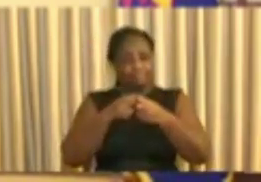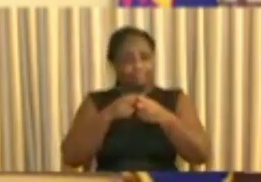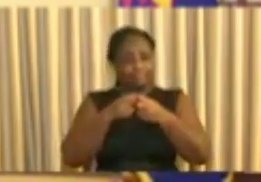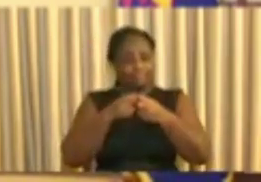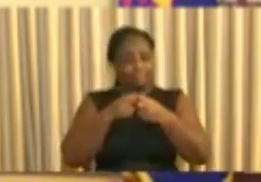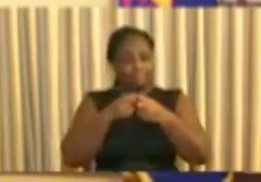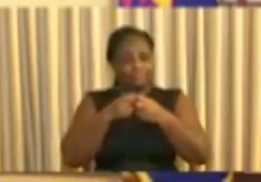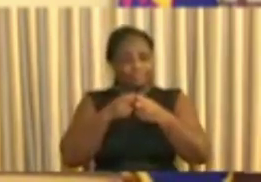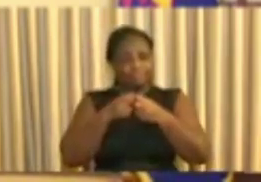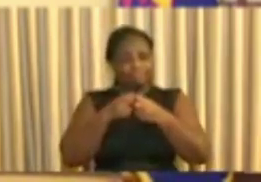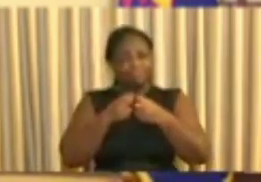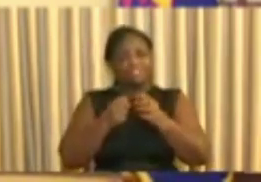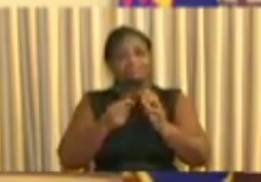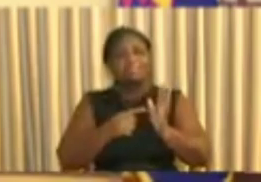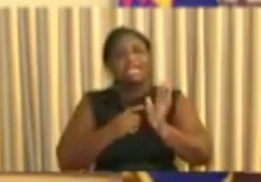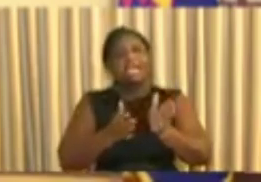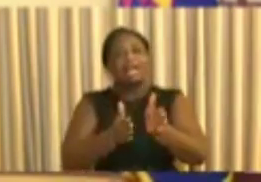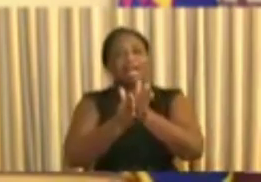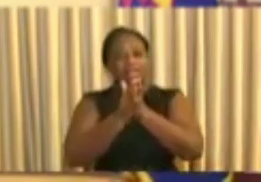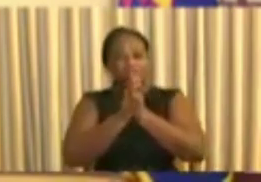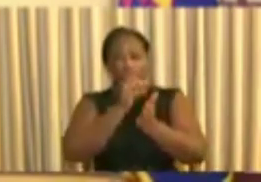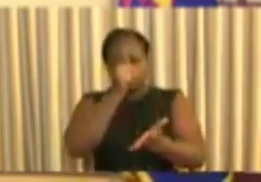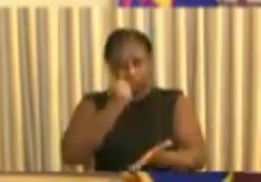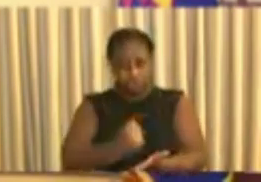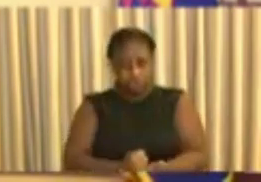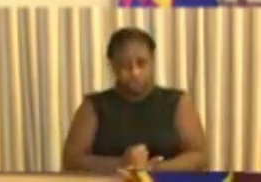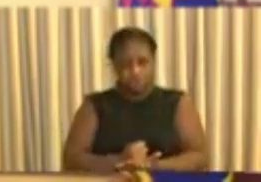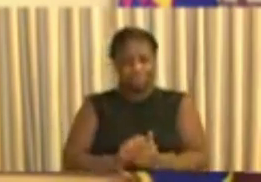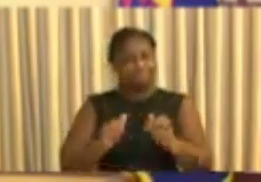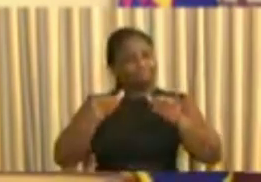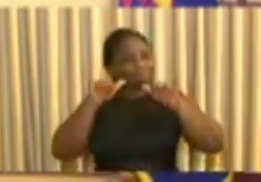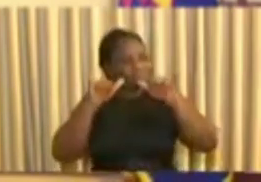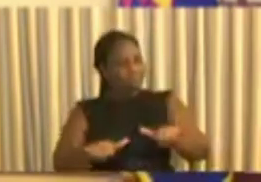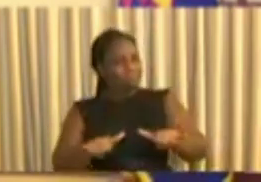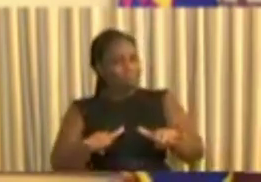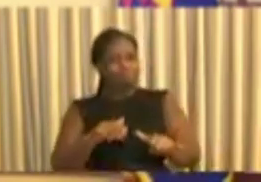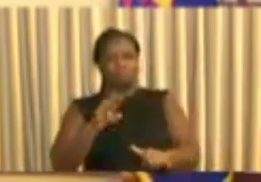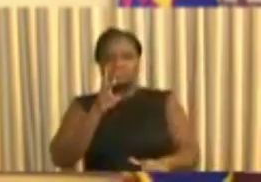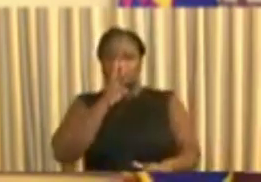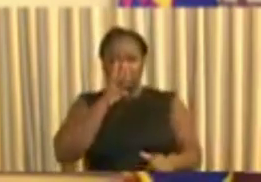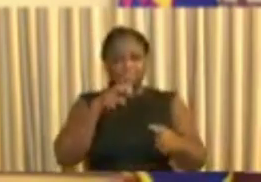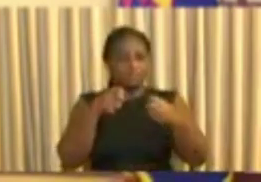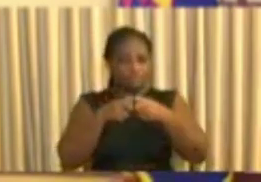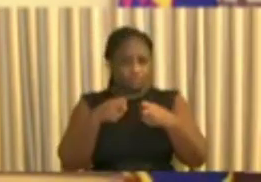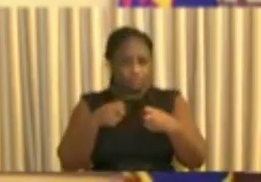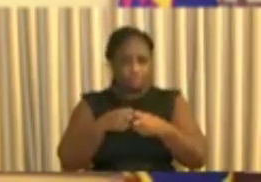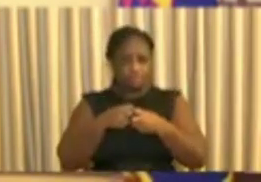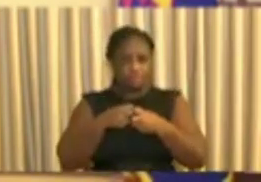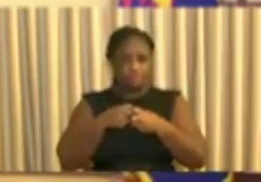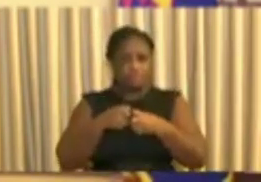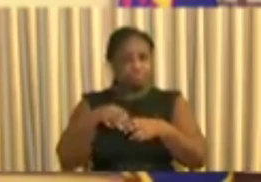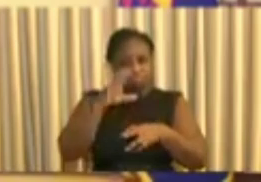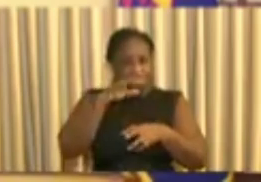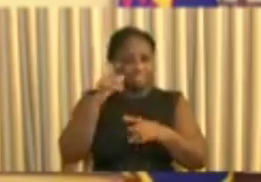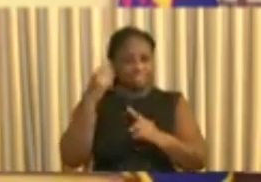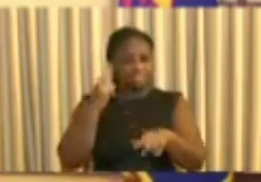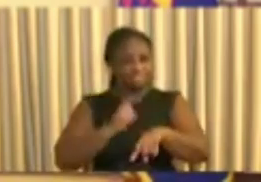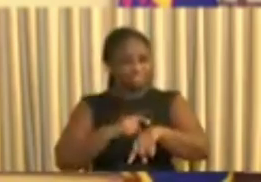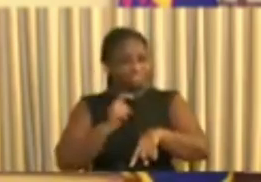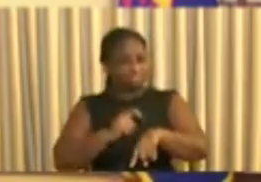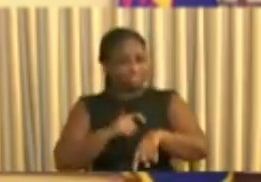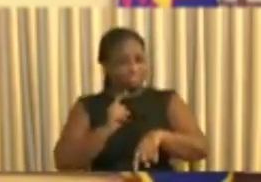Ghana have been directed to ensure the stable supply of water and electricity during this